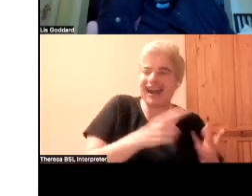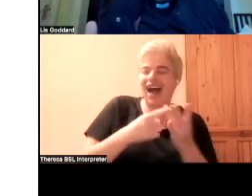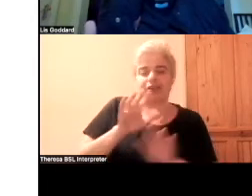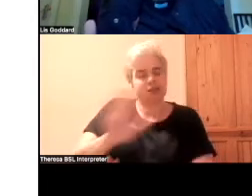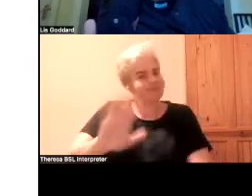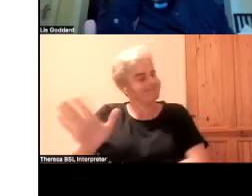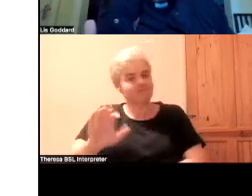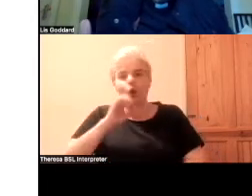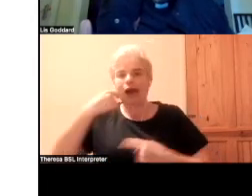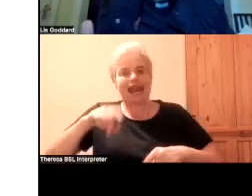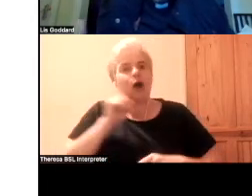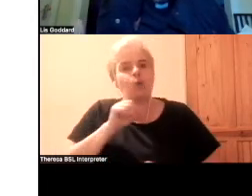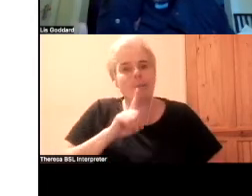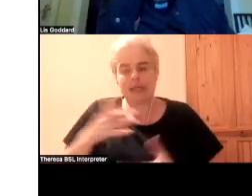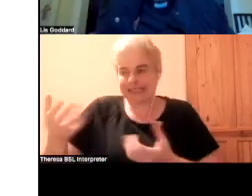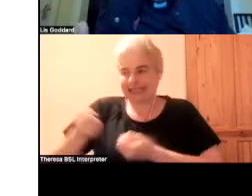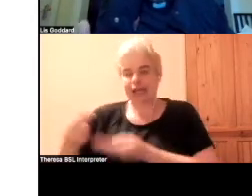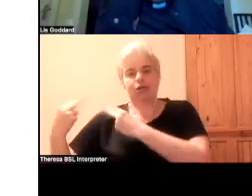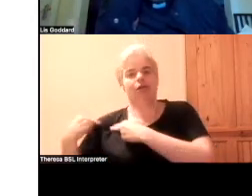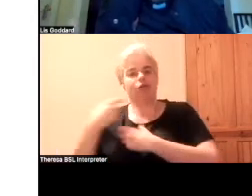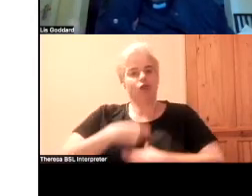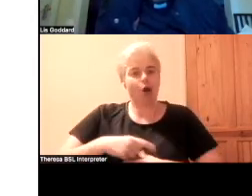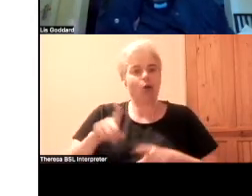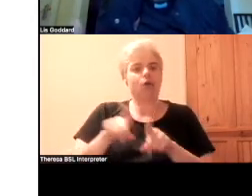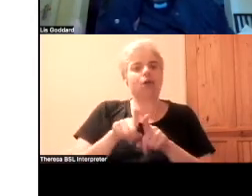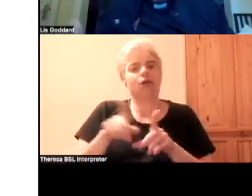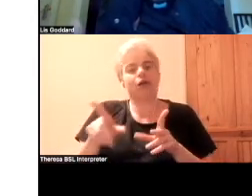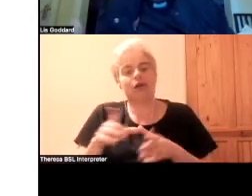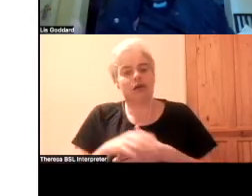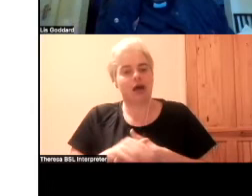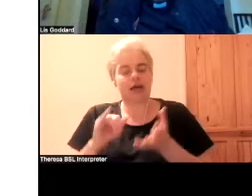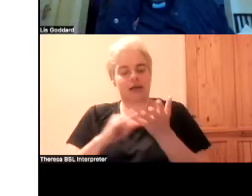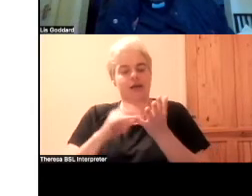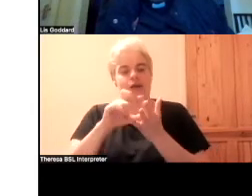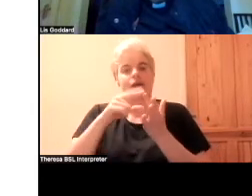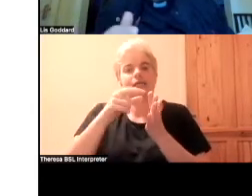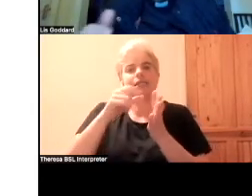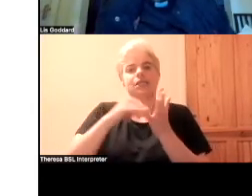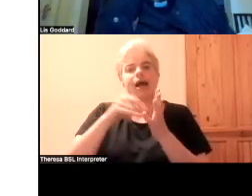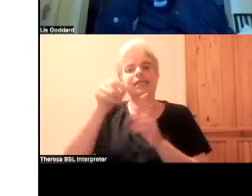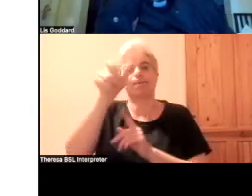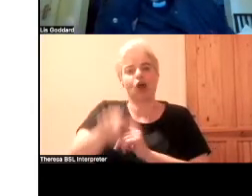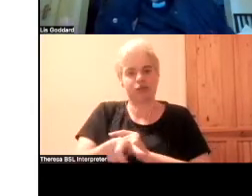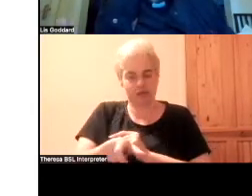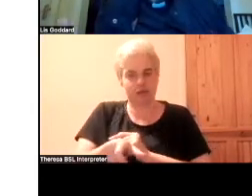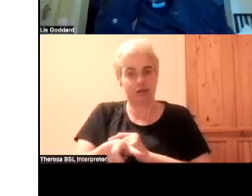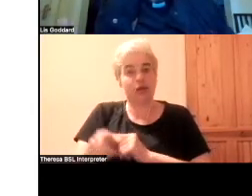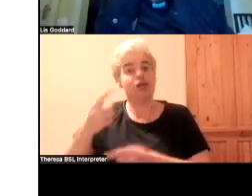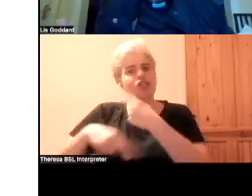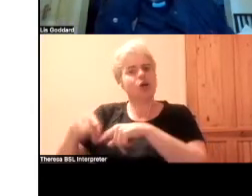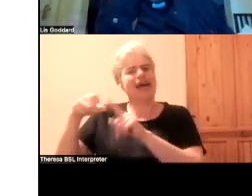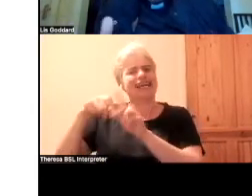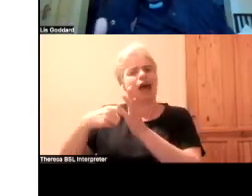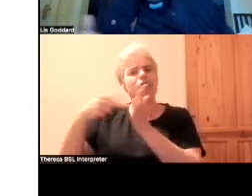not even allow women to take on roles such as a sidesperson, which takes us back to what Karen was talking